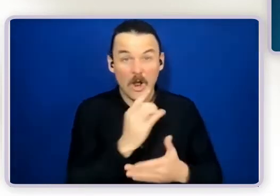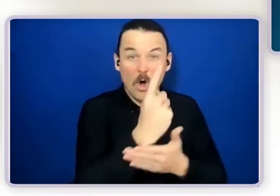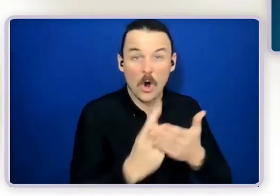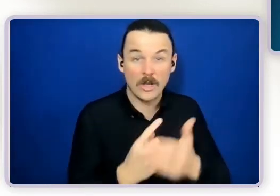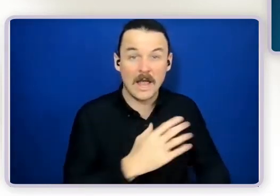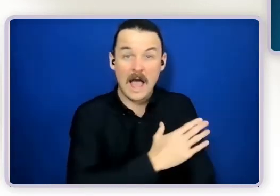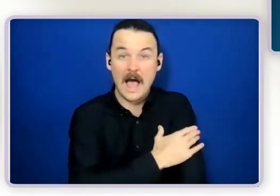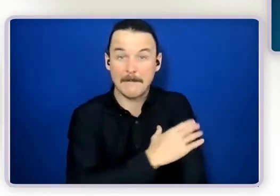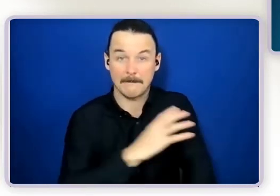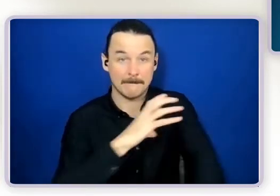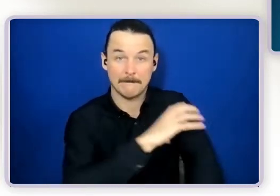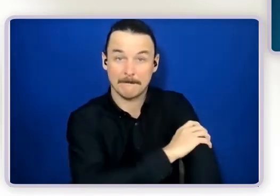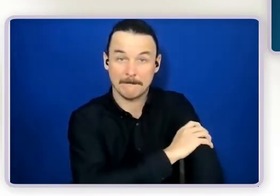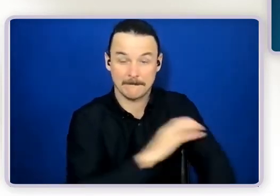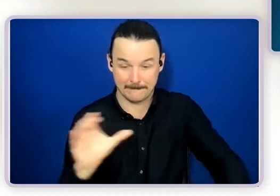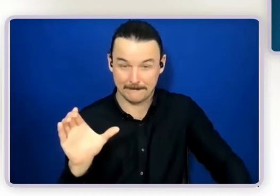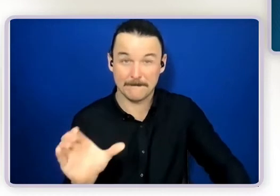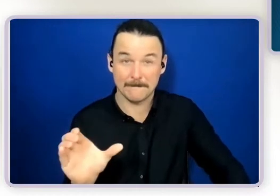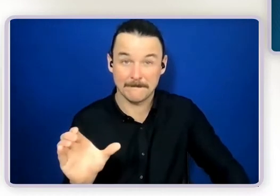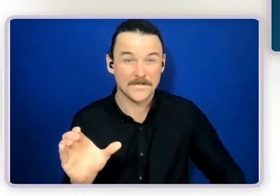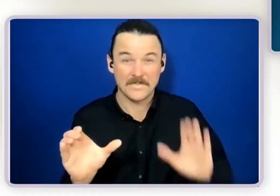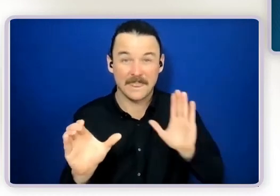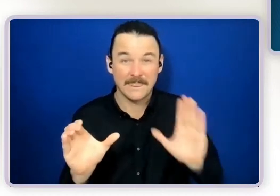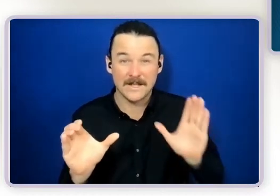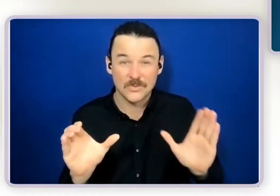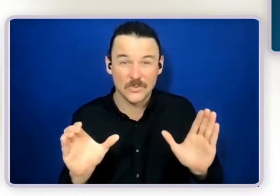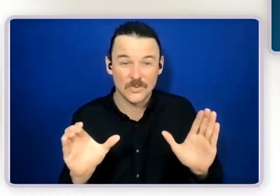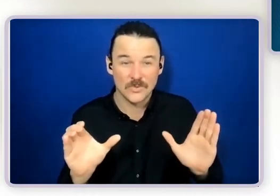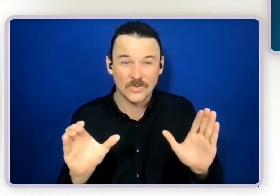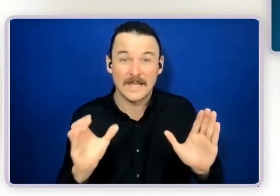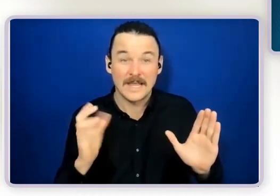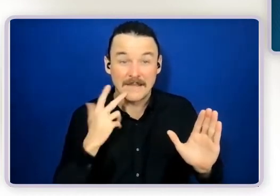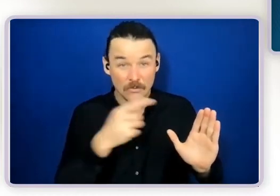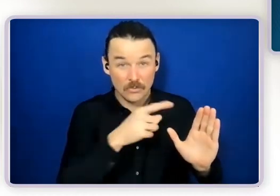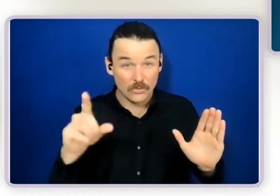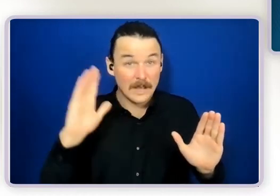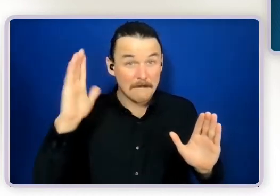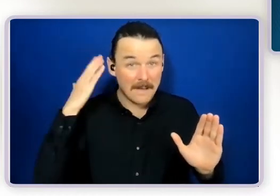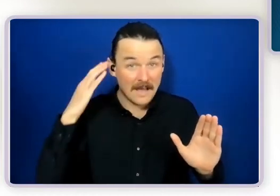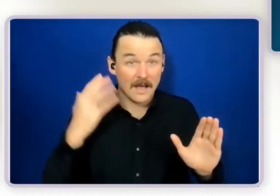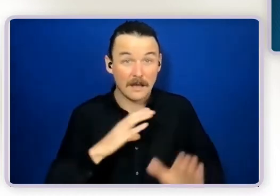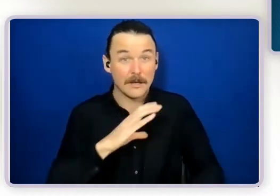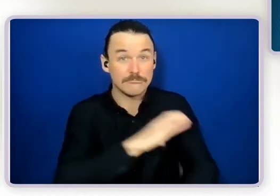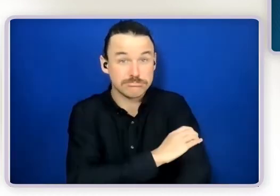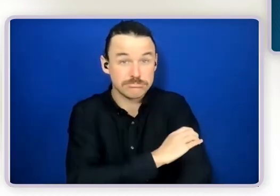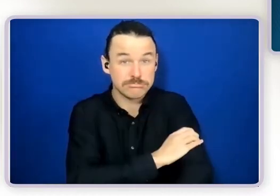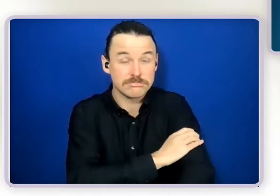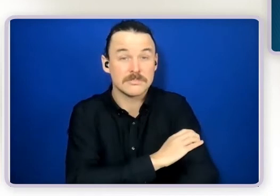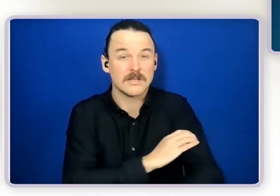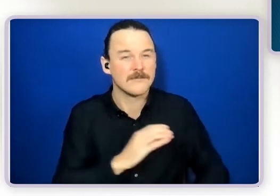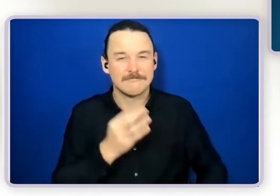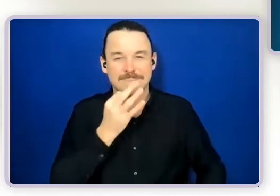people who have been restrained know that is very rare. It's usually all the